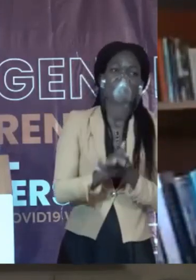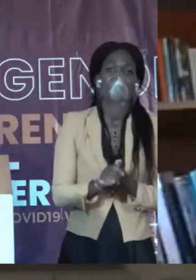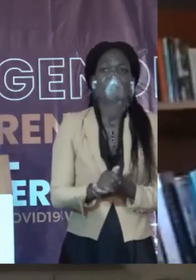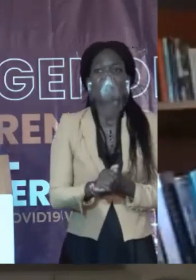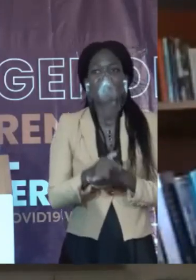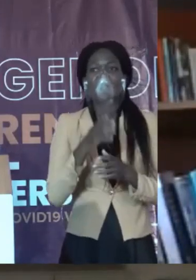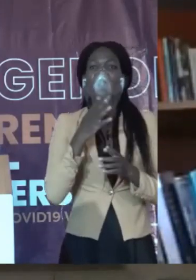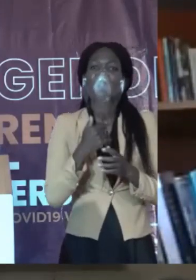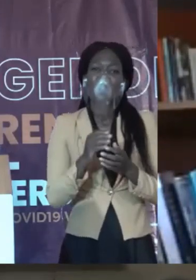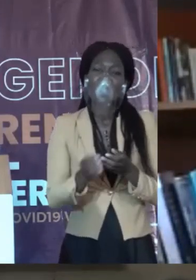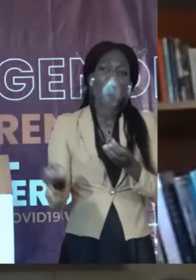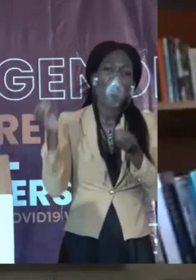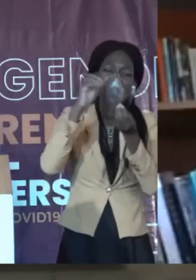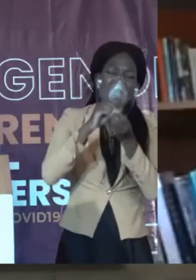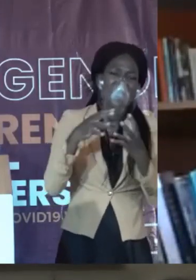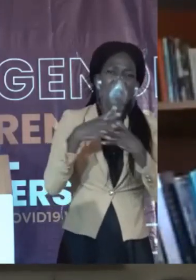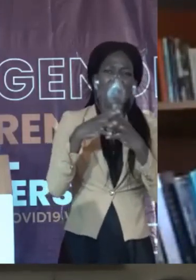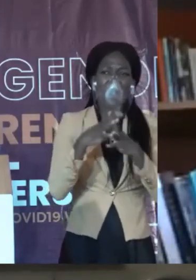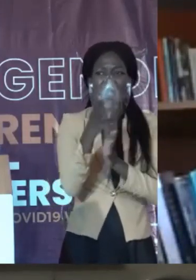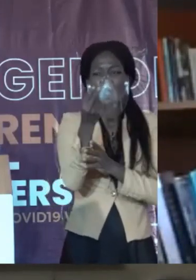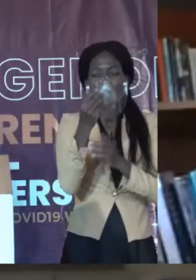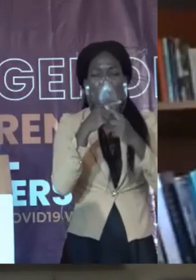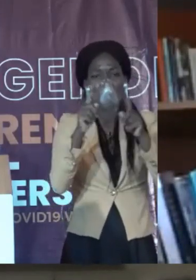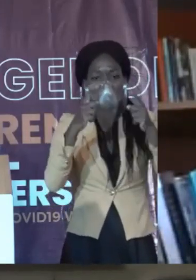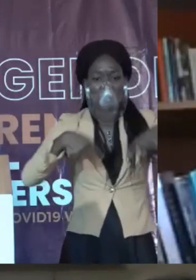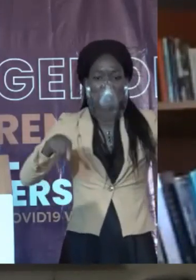huge amount to economies and societies as well.